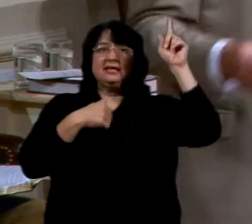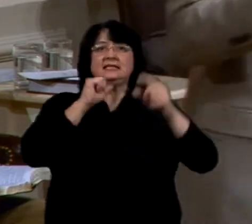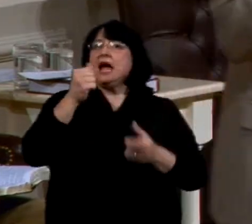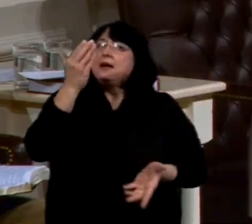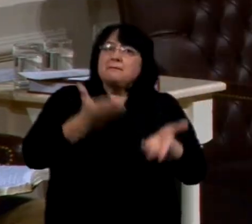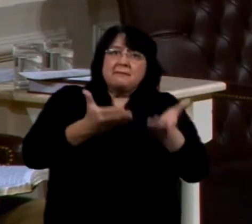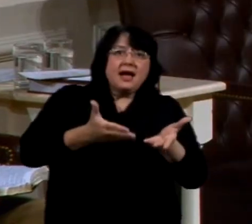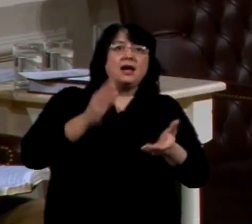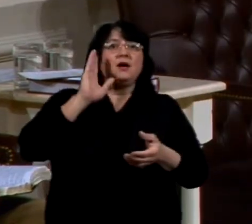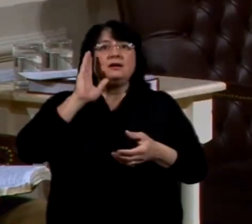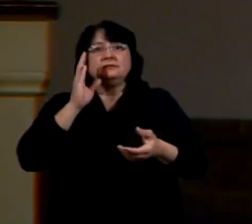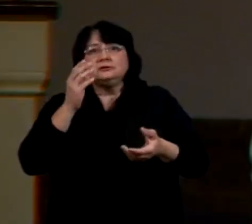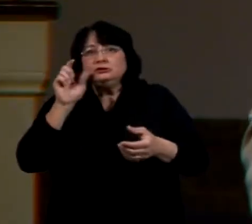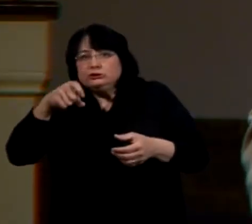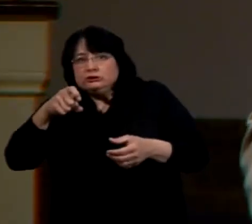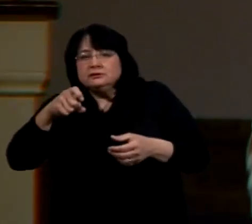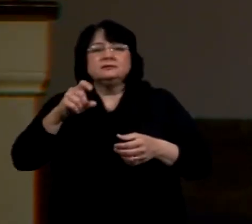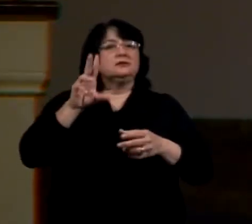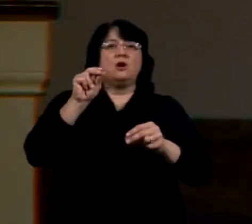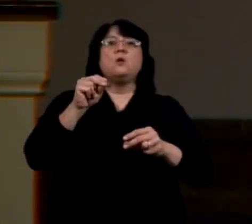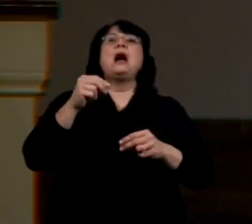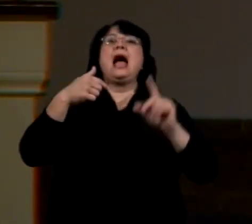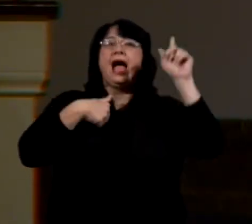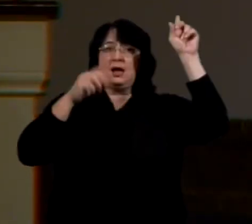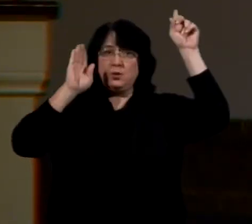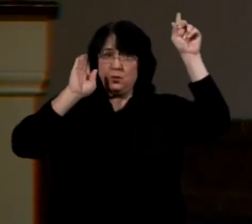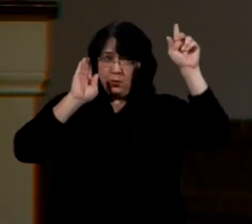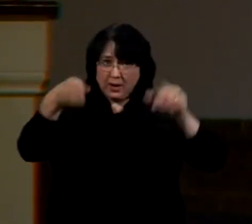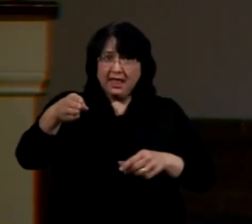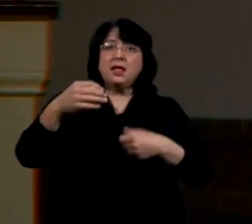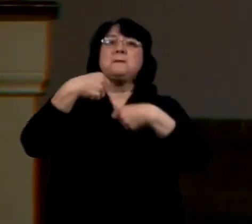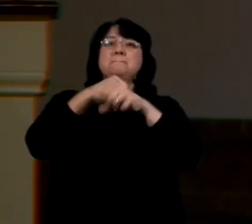should, I will make you fishers of men.